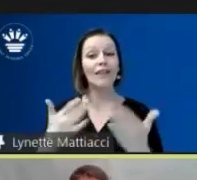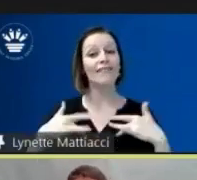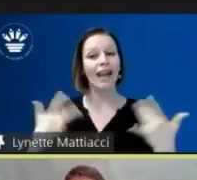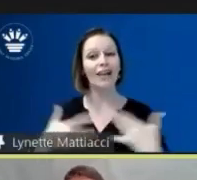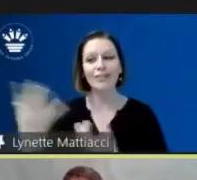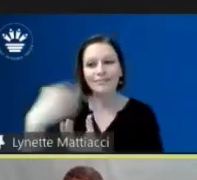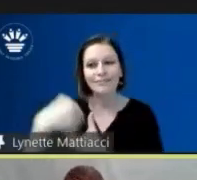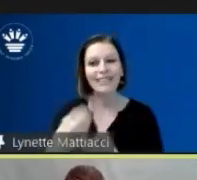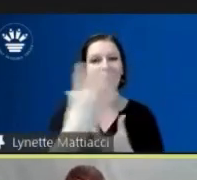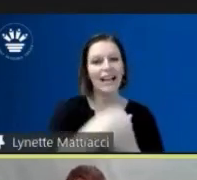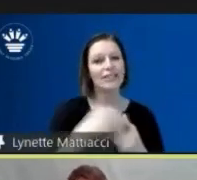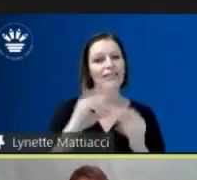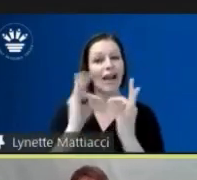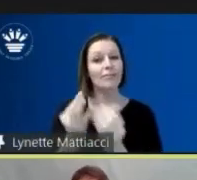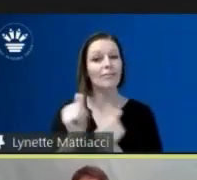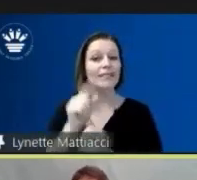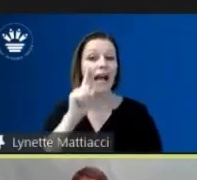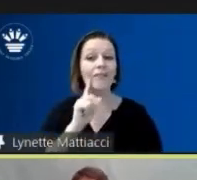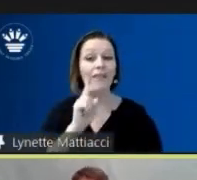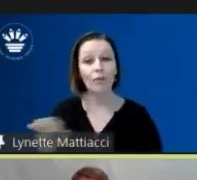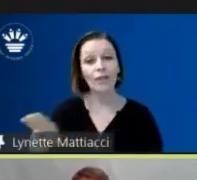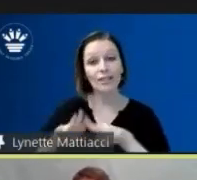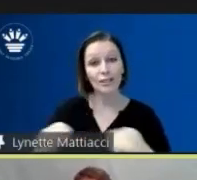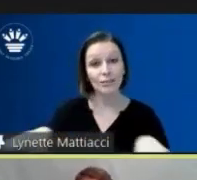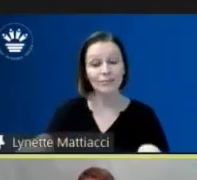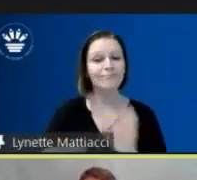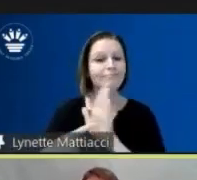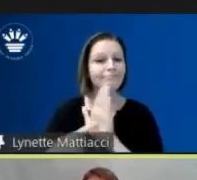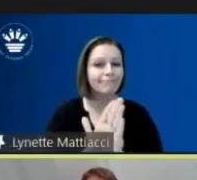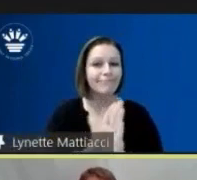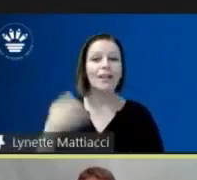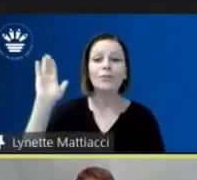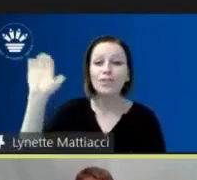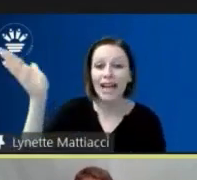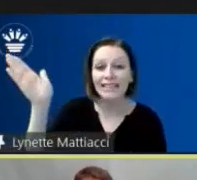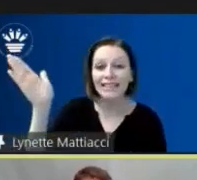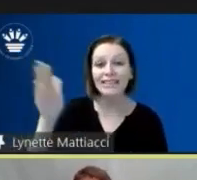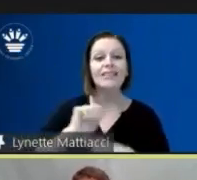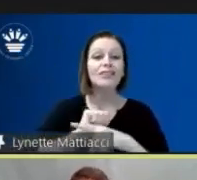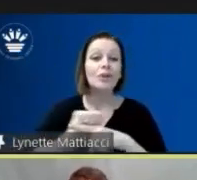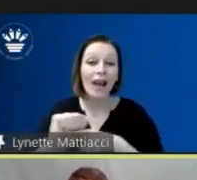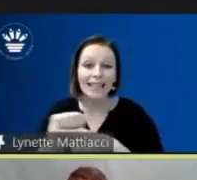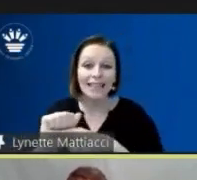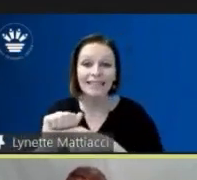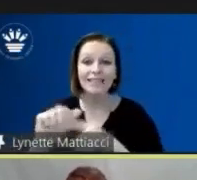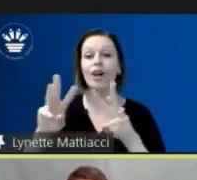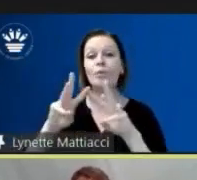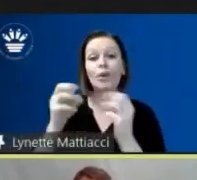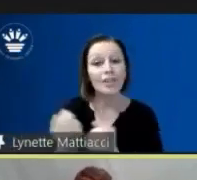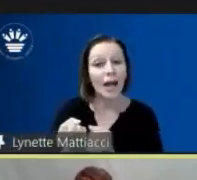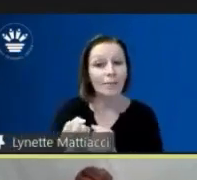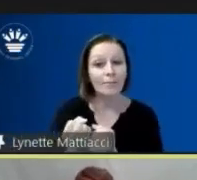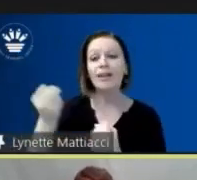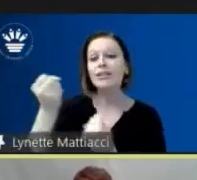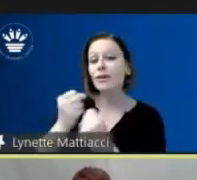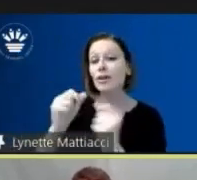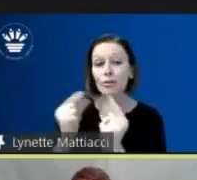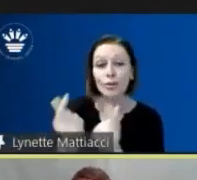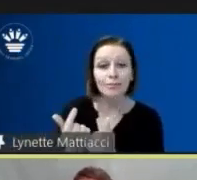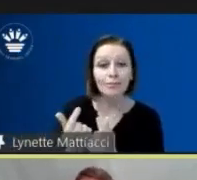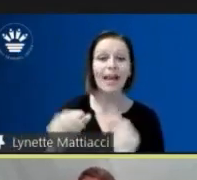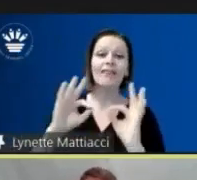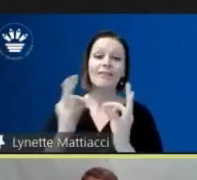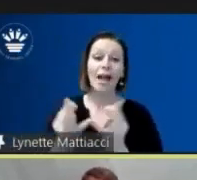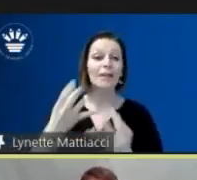home, family rights and advocacy. The Family Resource Center also provides various events for families to engage with their deaf and hard of hearing